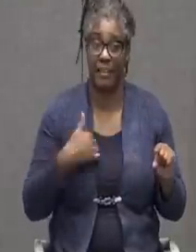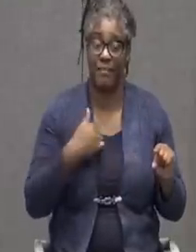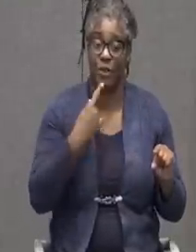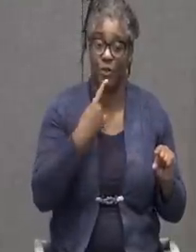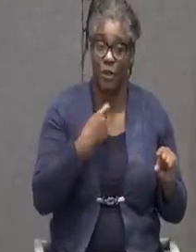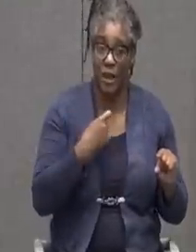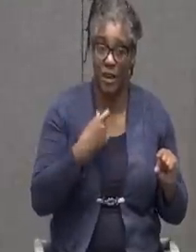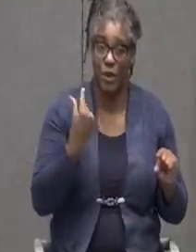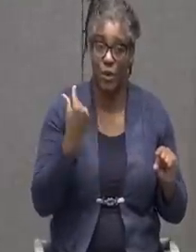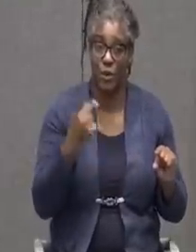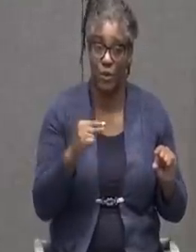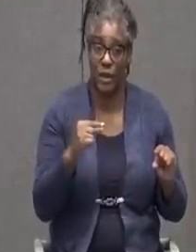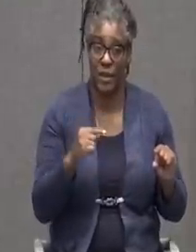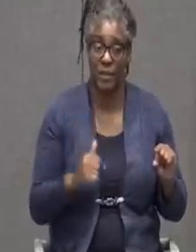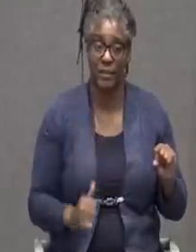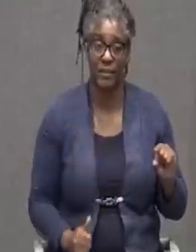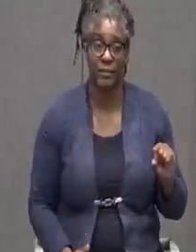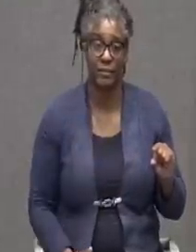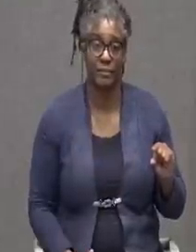one.